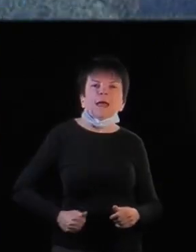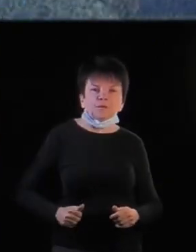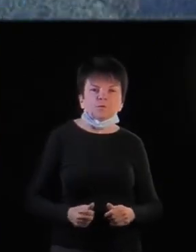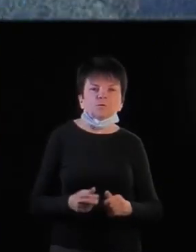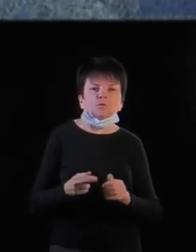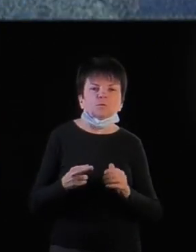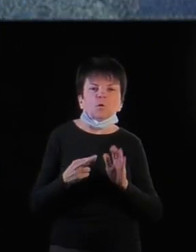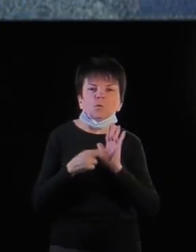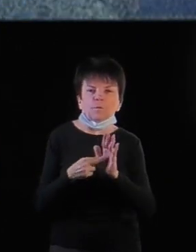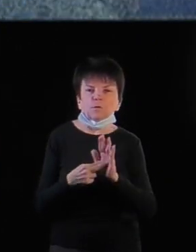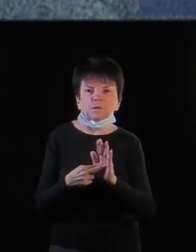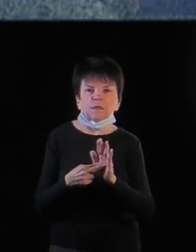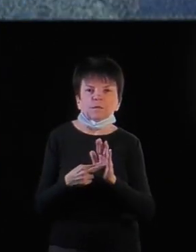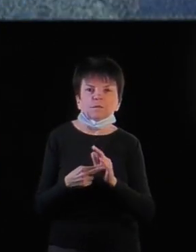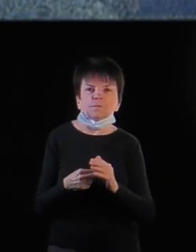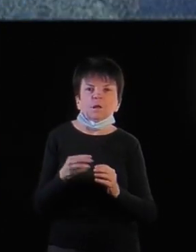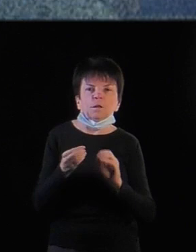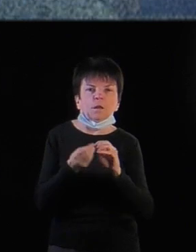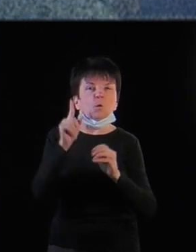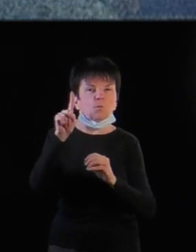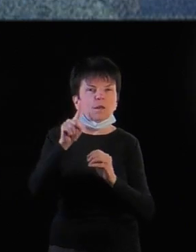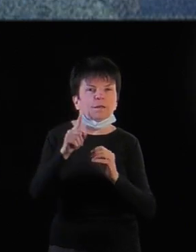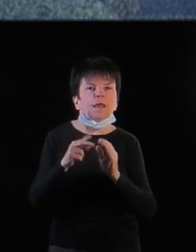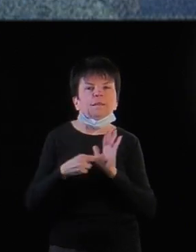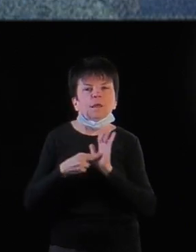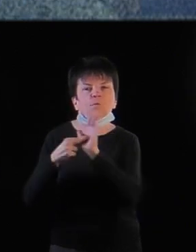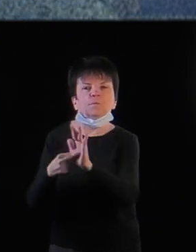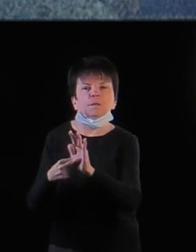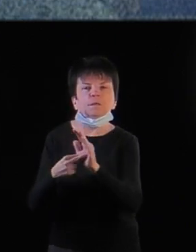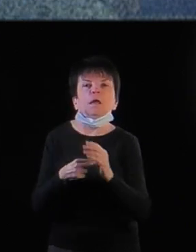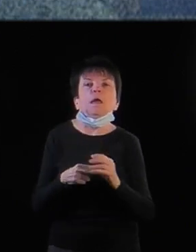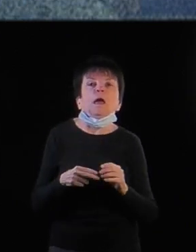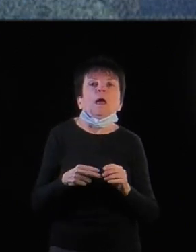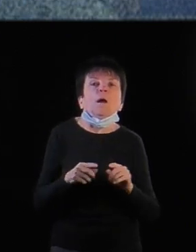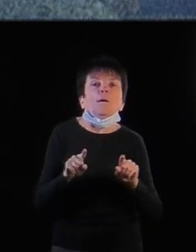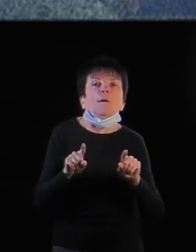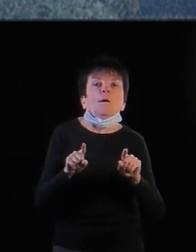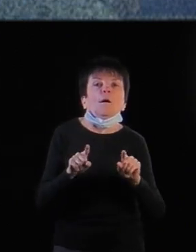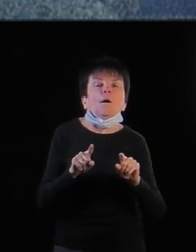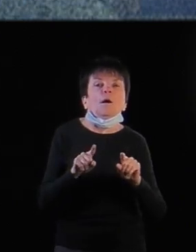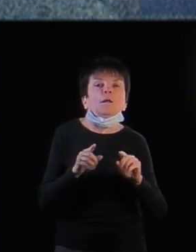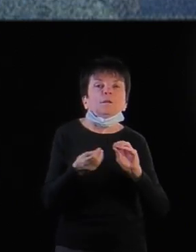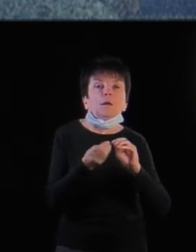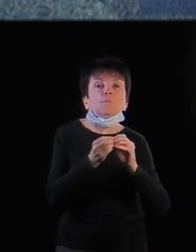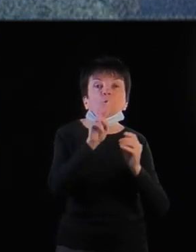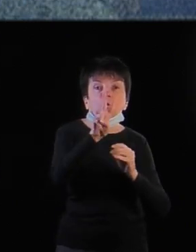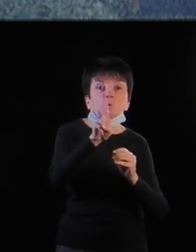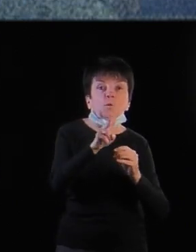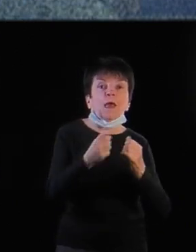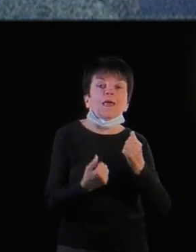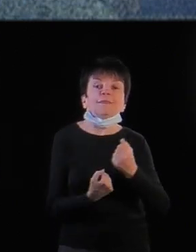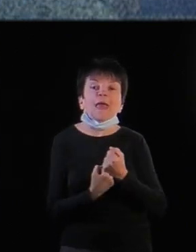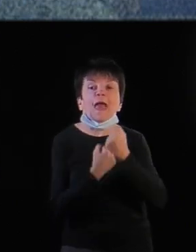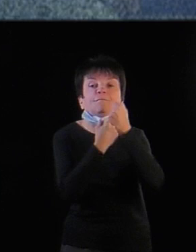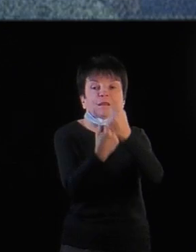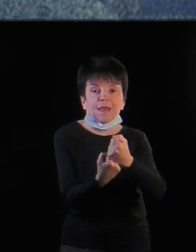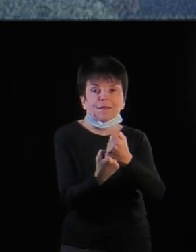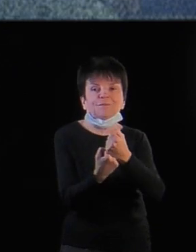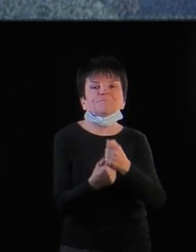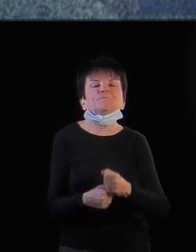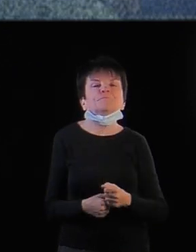also advocate. Becoming an advocate. In other words, an advocate is one who speaks on behalf